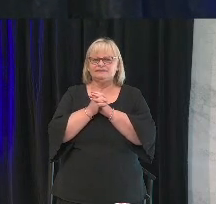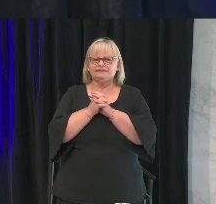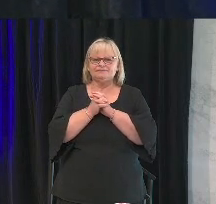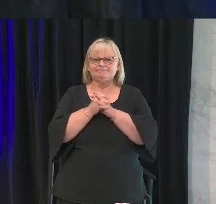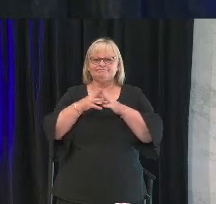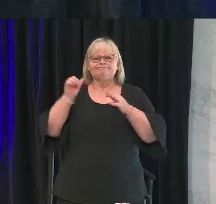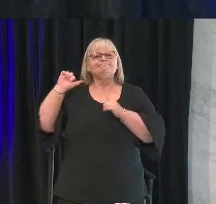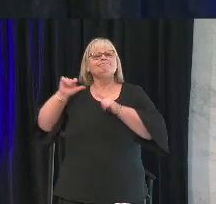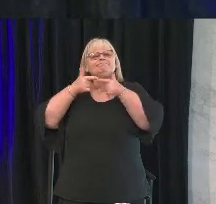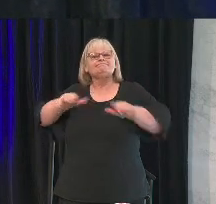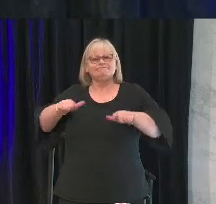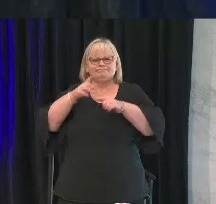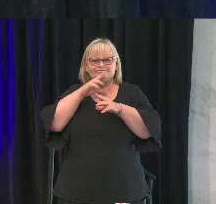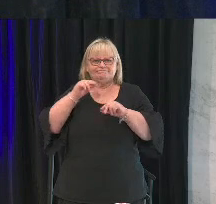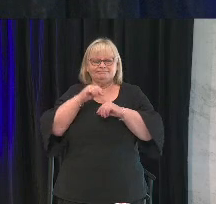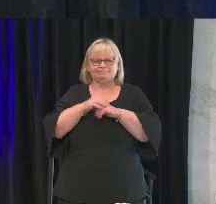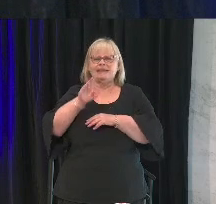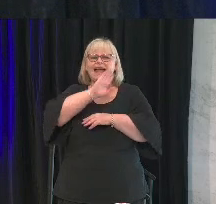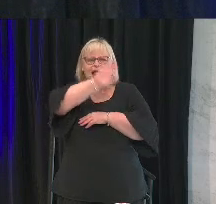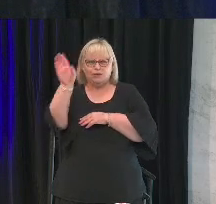Yuma. Hello.